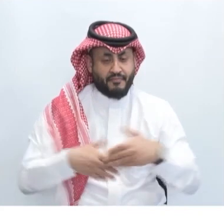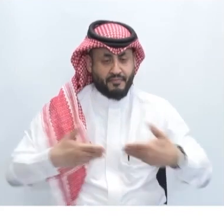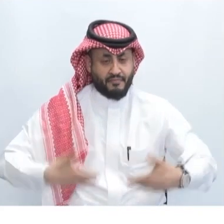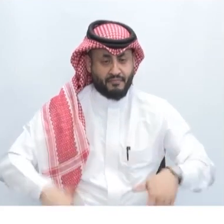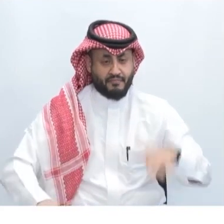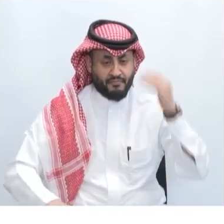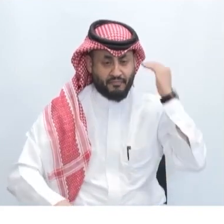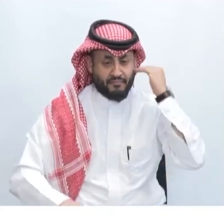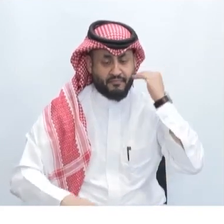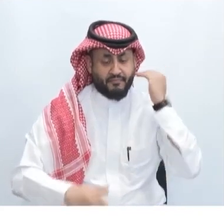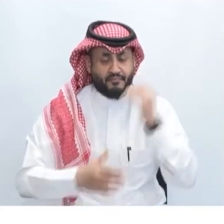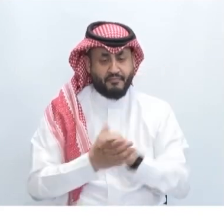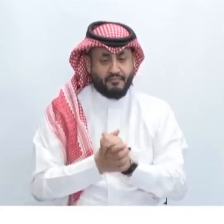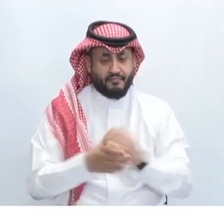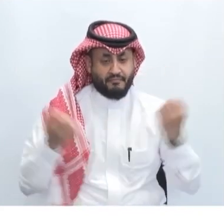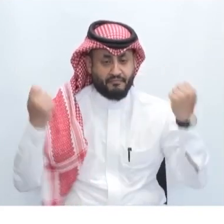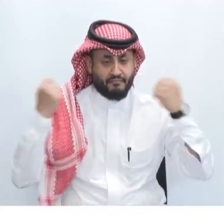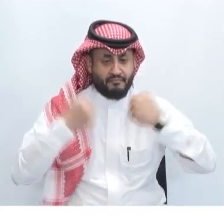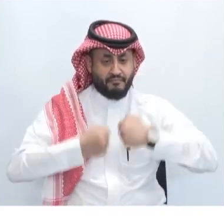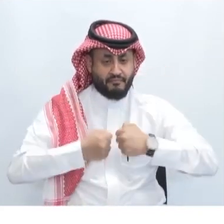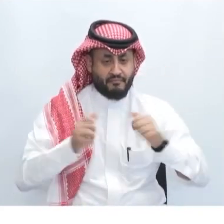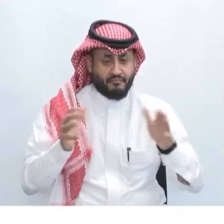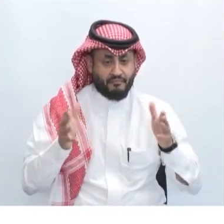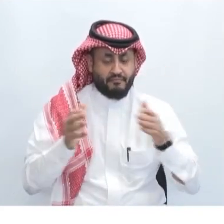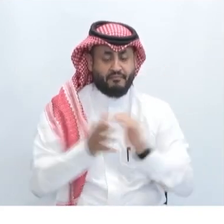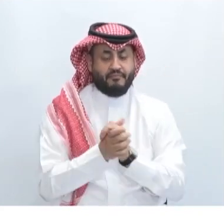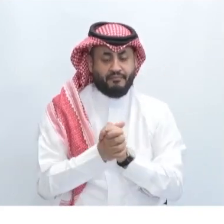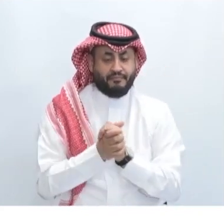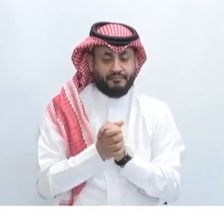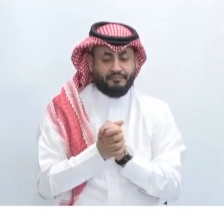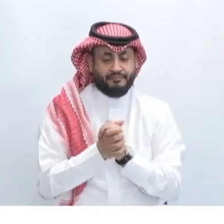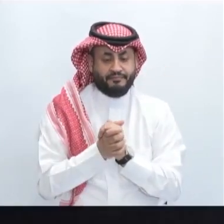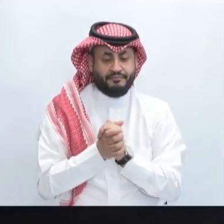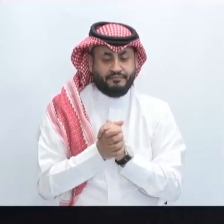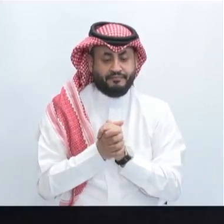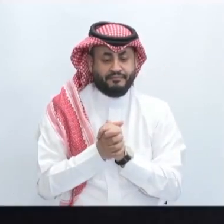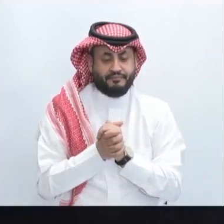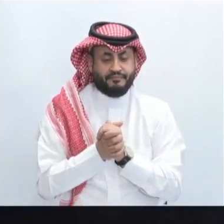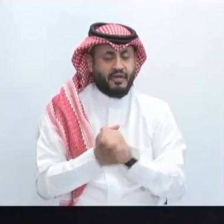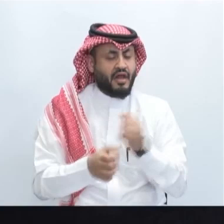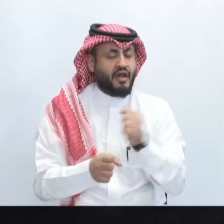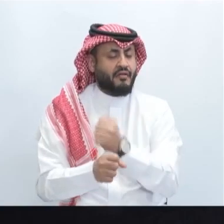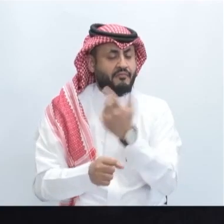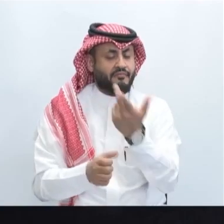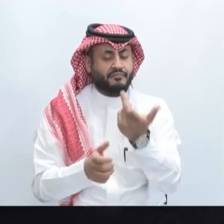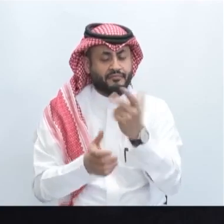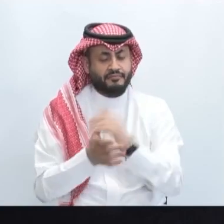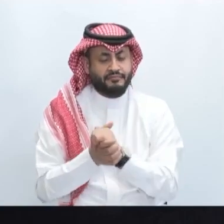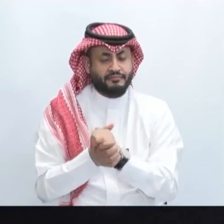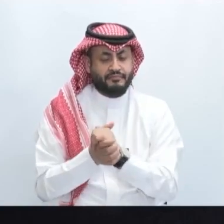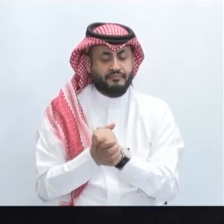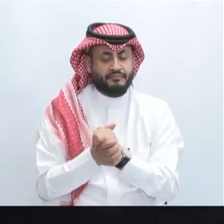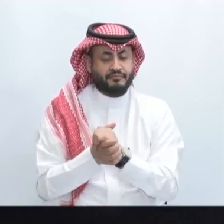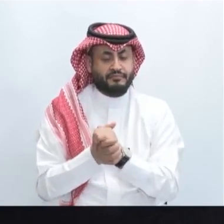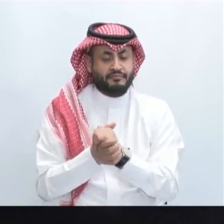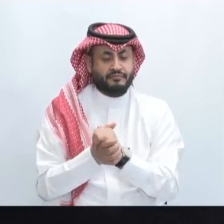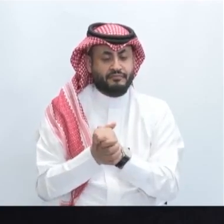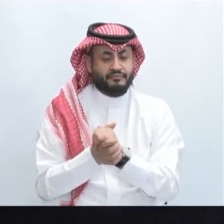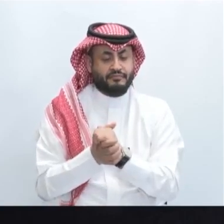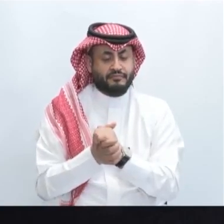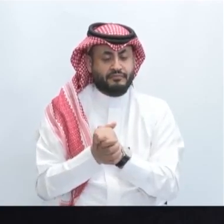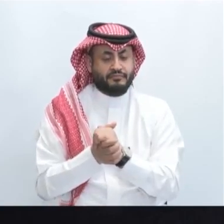skirt, and sweater. So, what we need to do now is to use